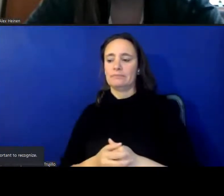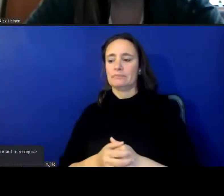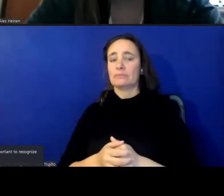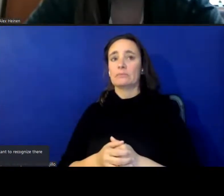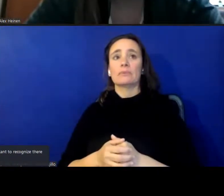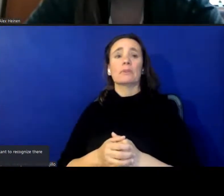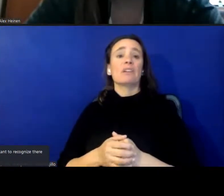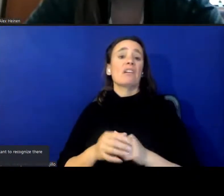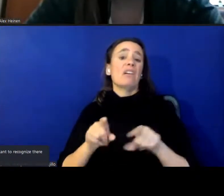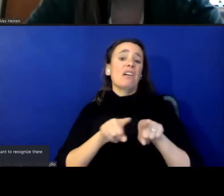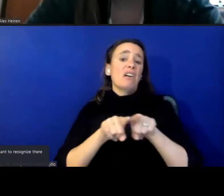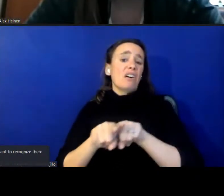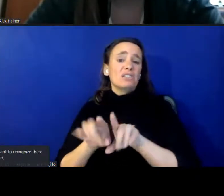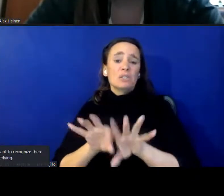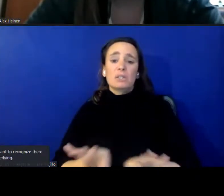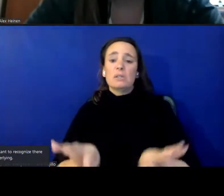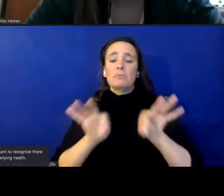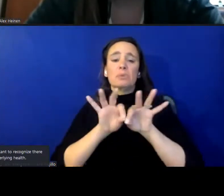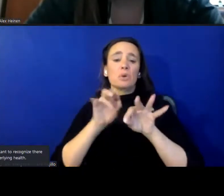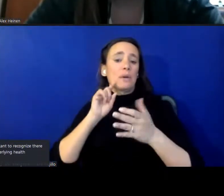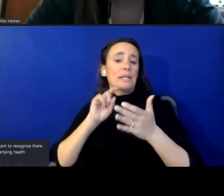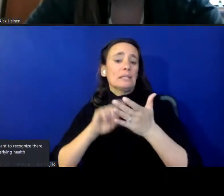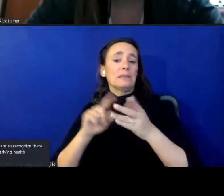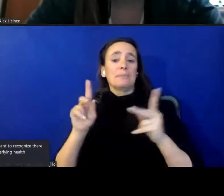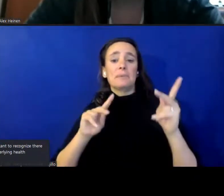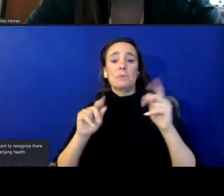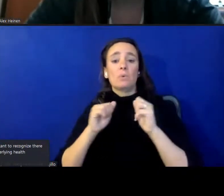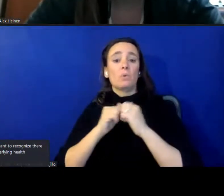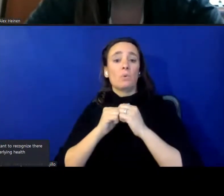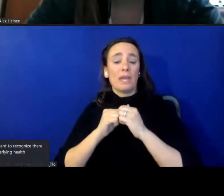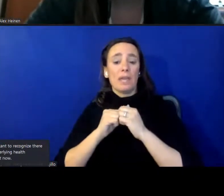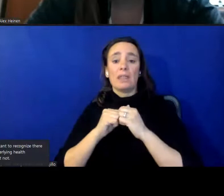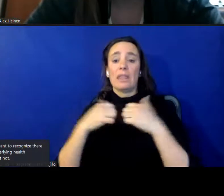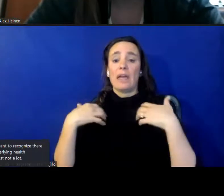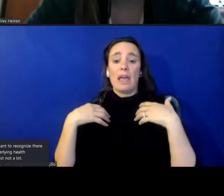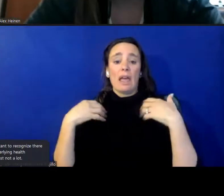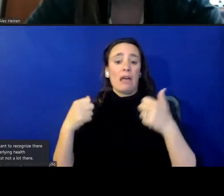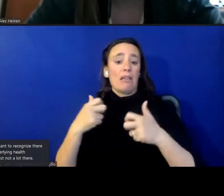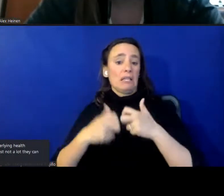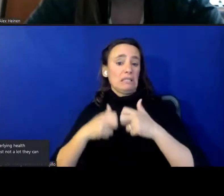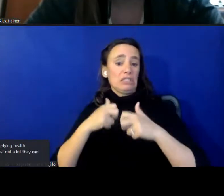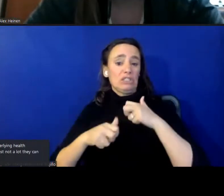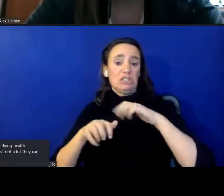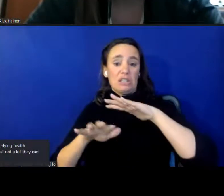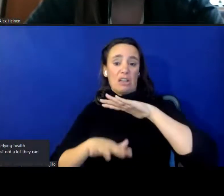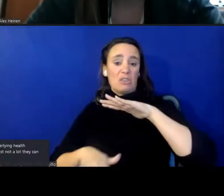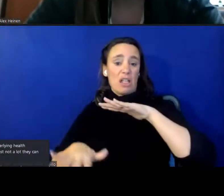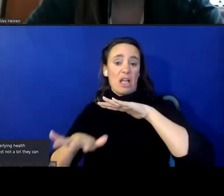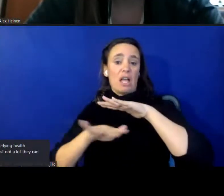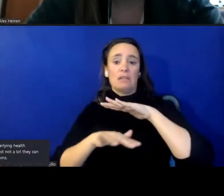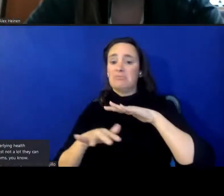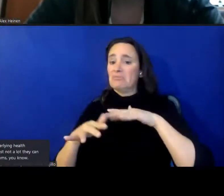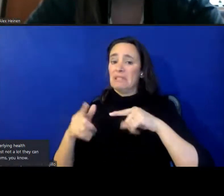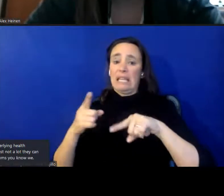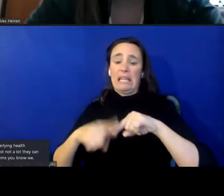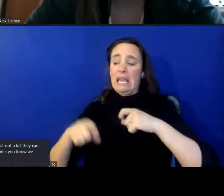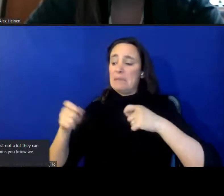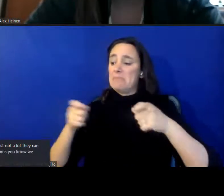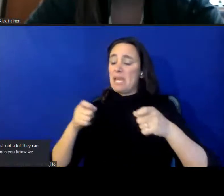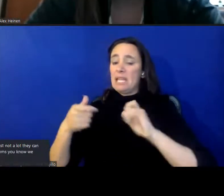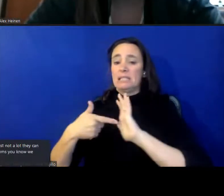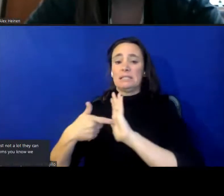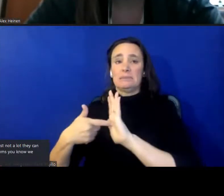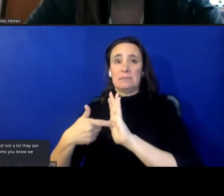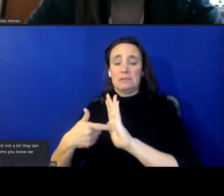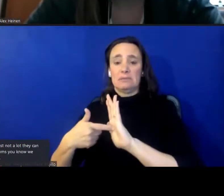are people who have underlying health conditions where there's just not a lot they can do to manage the symptoms. You know, we don't have a pill